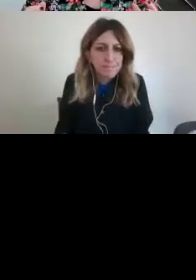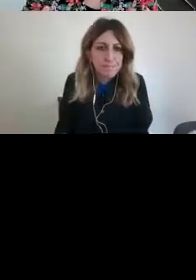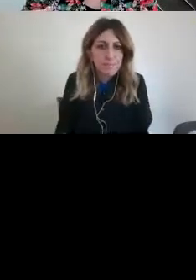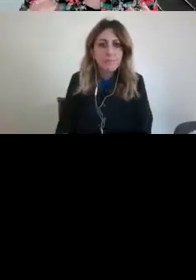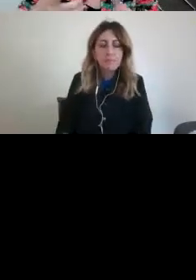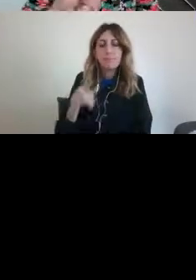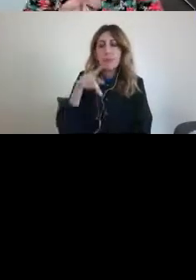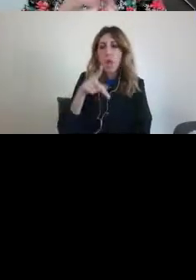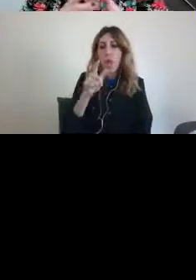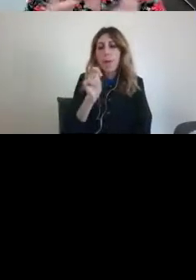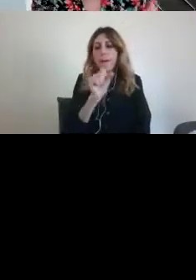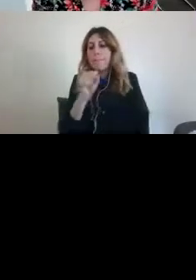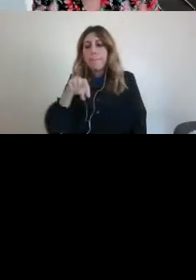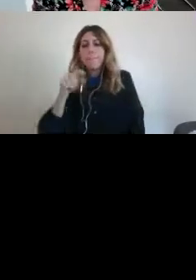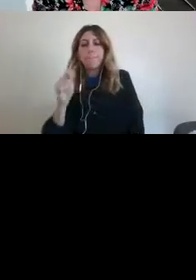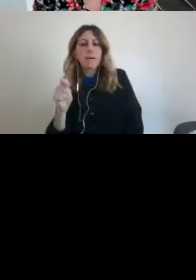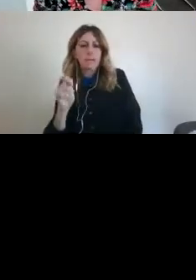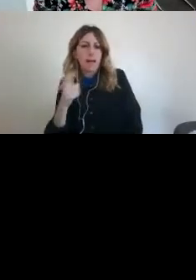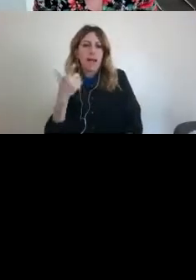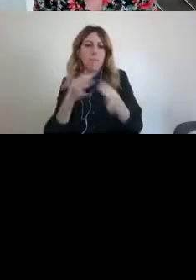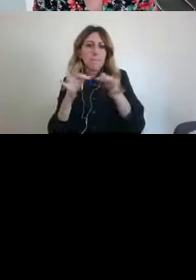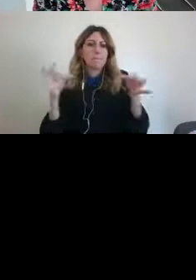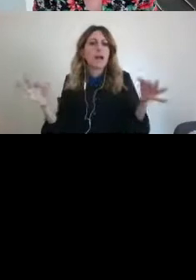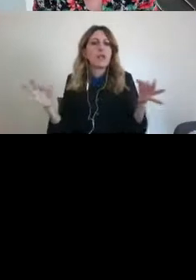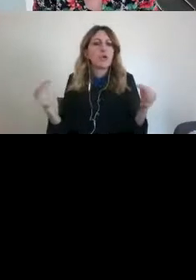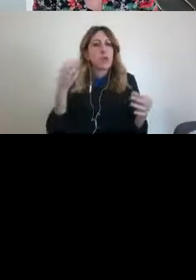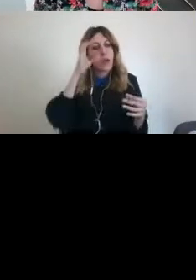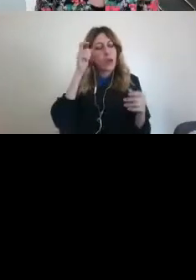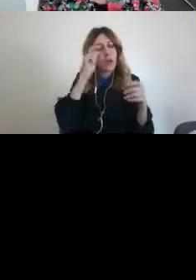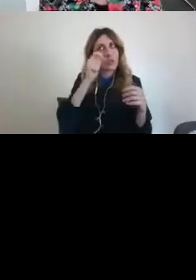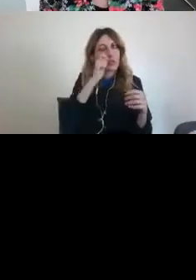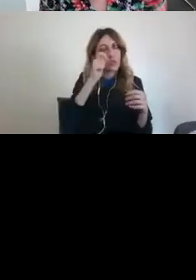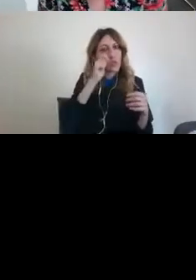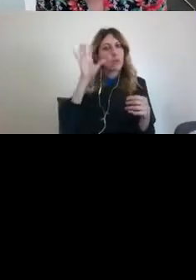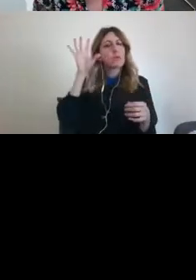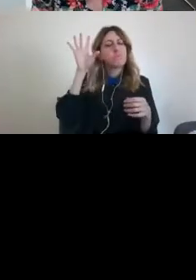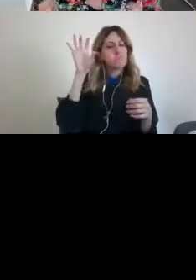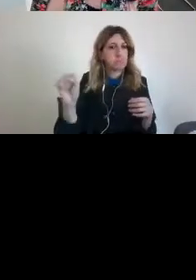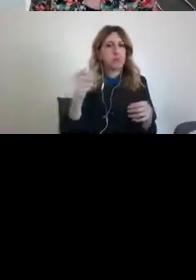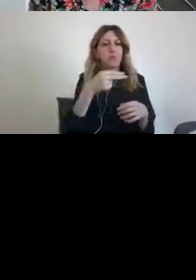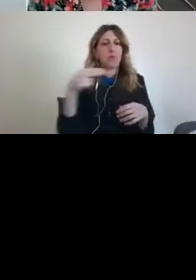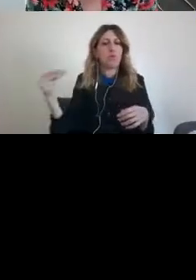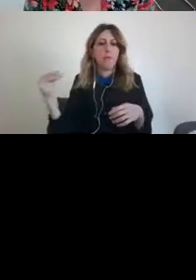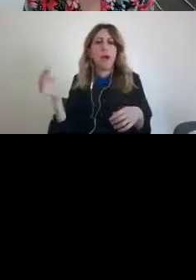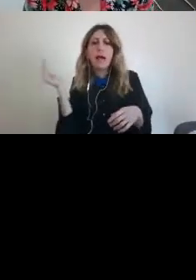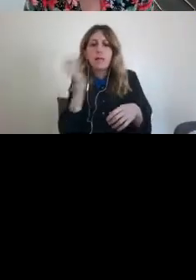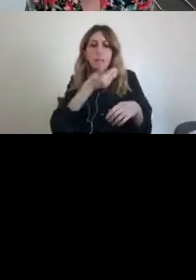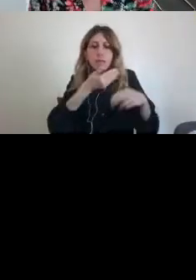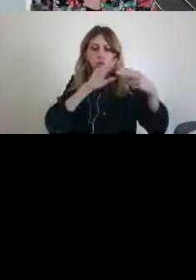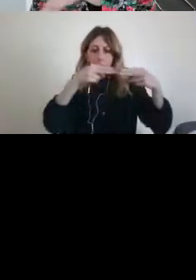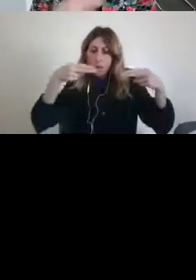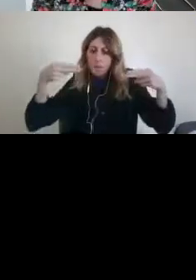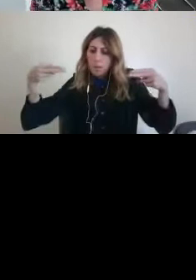Google knows how words and concepts are related to each other. And I have to give this to you. Google isn't that